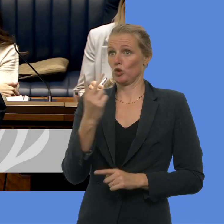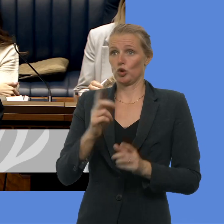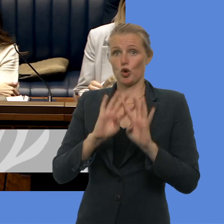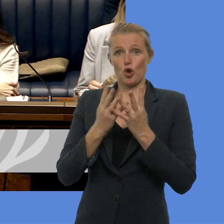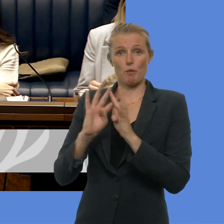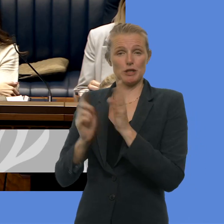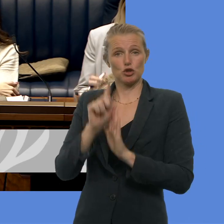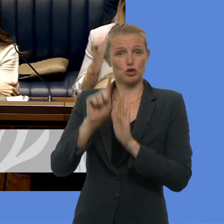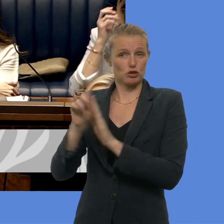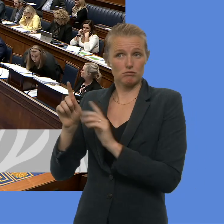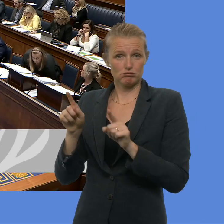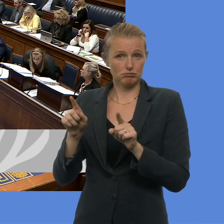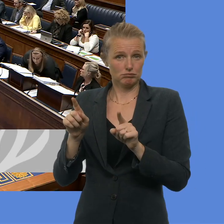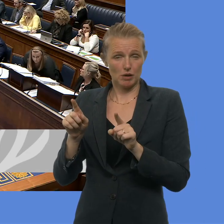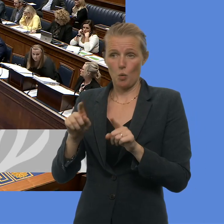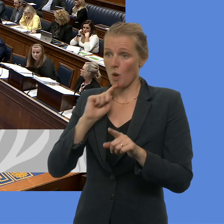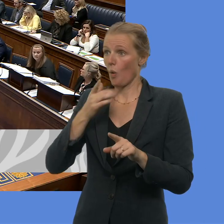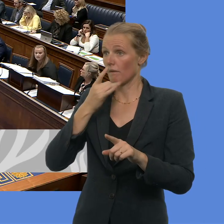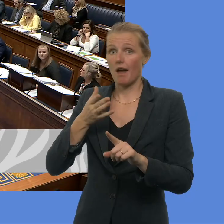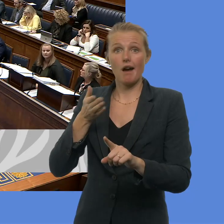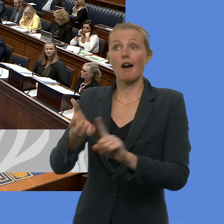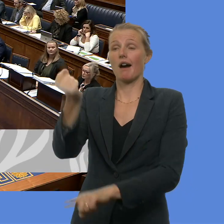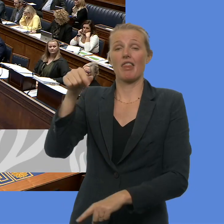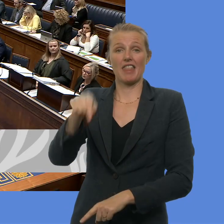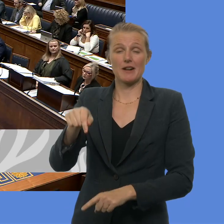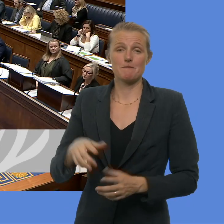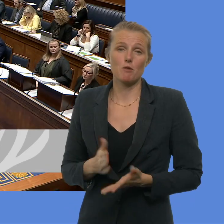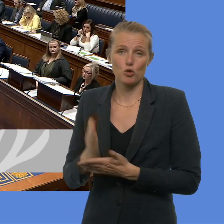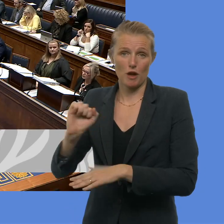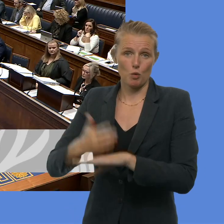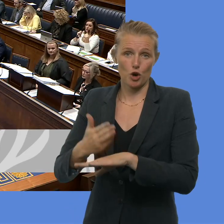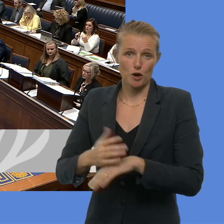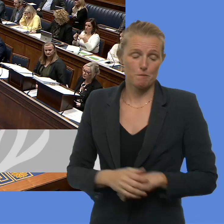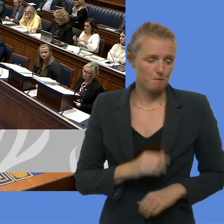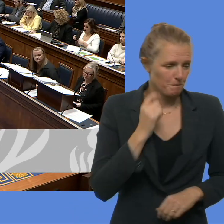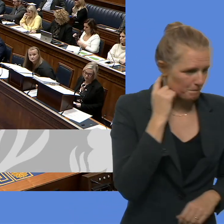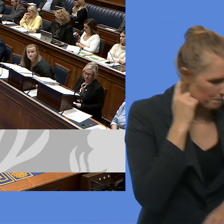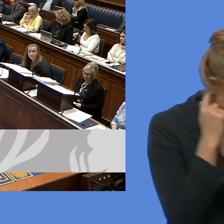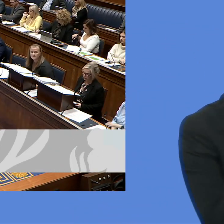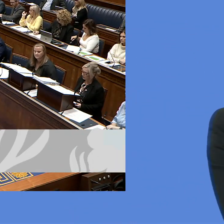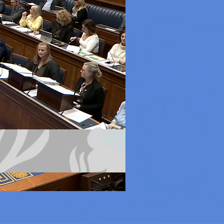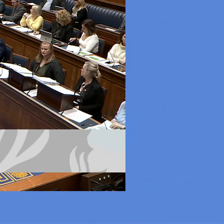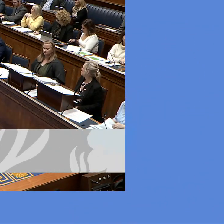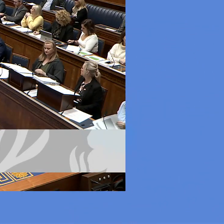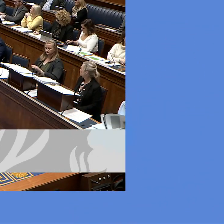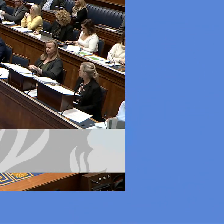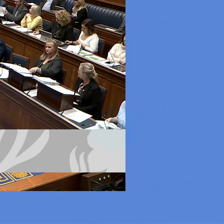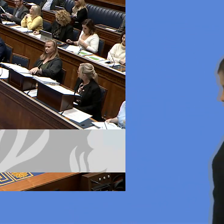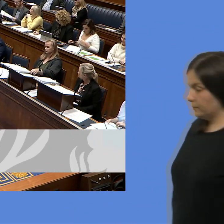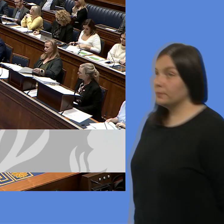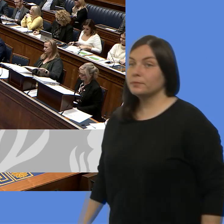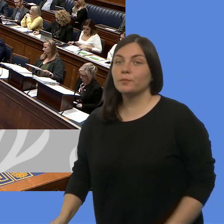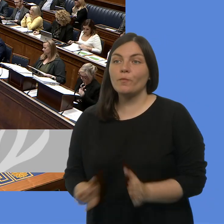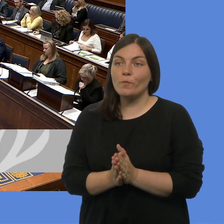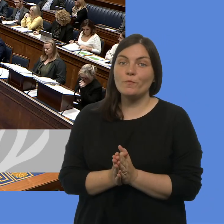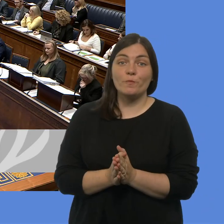And we should be working with them in that towards that end. On to topical questions. Call Matthew O'Toole. Thank